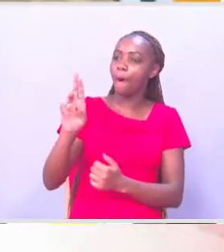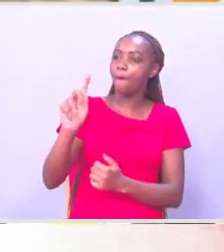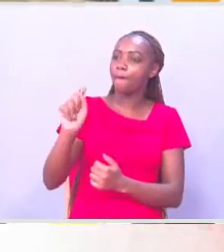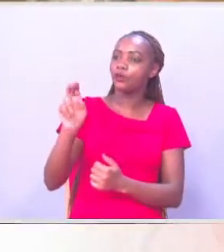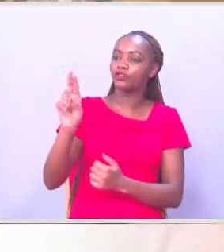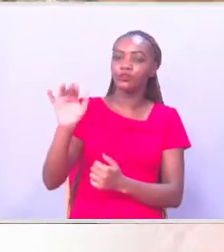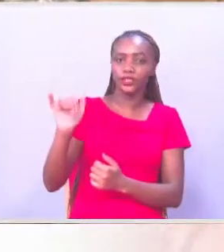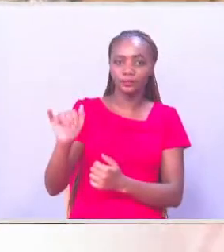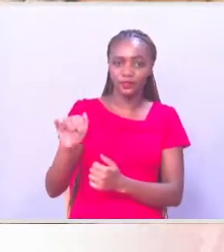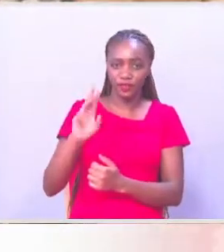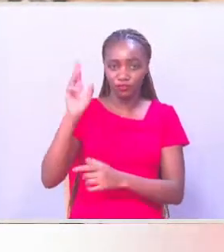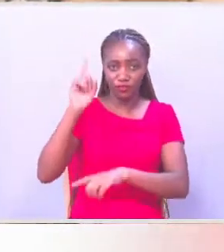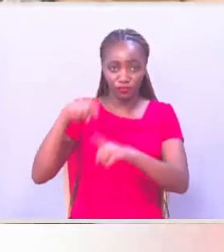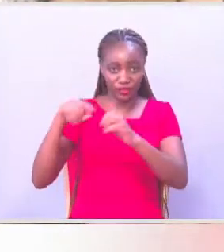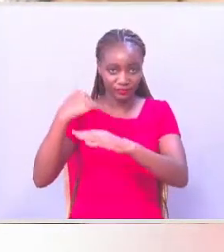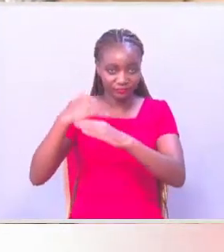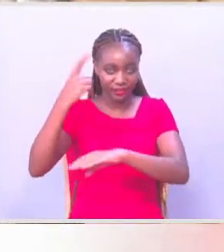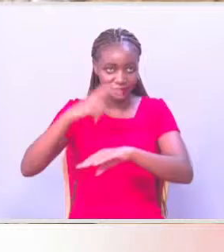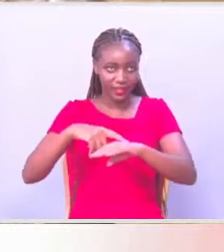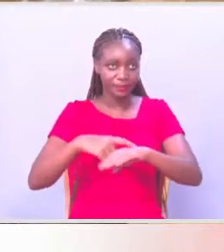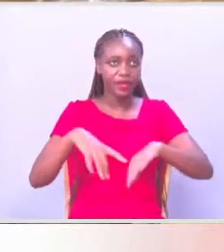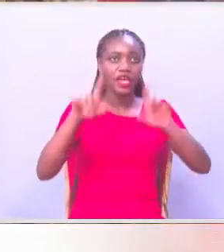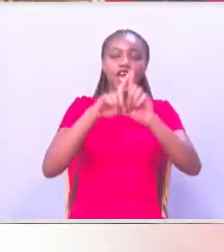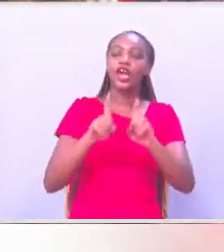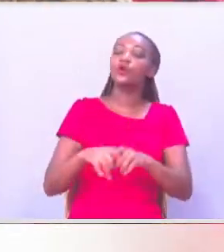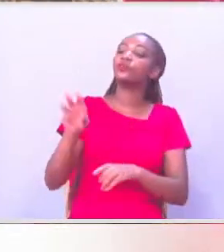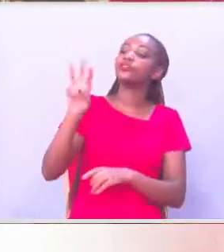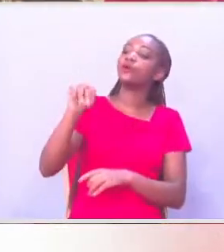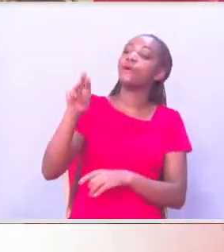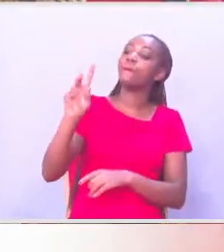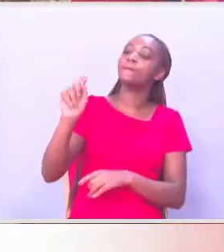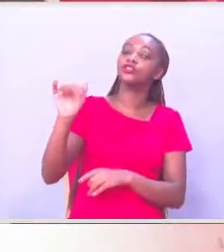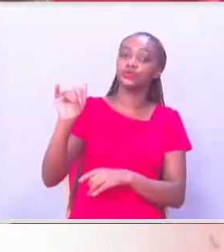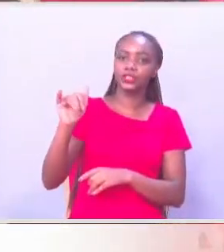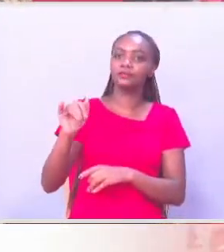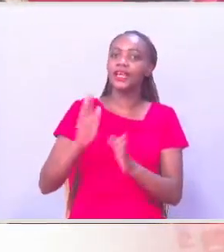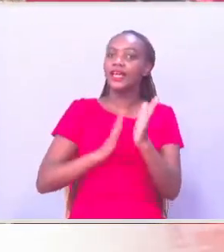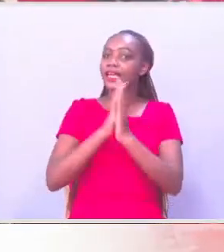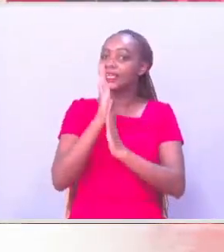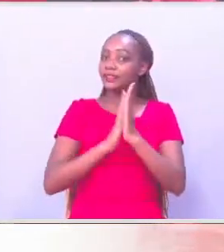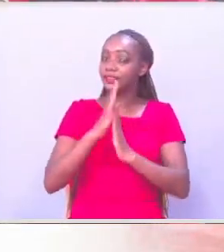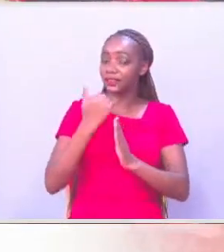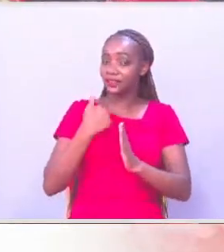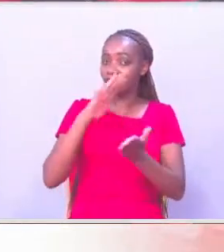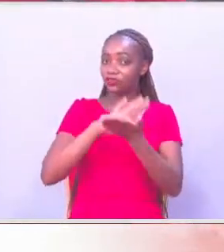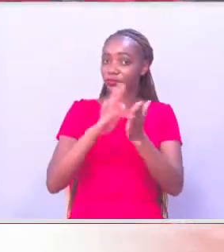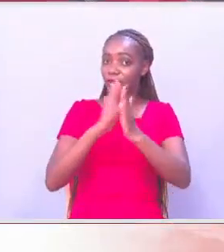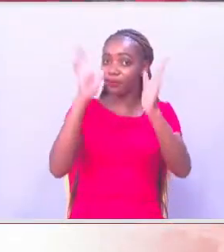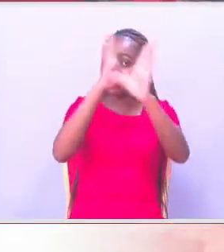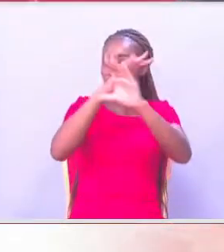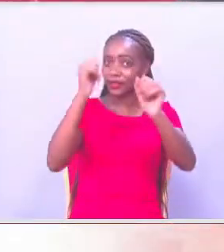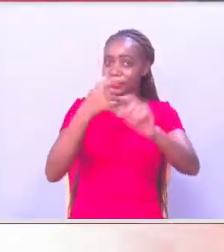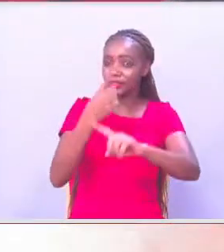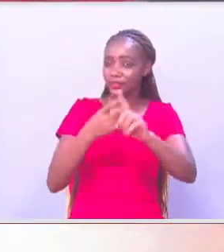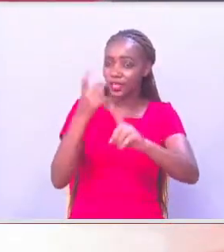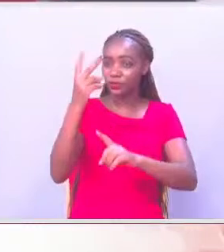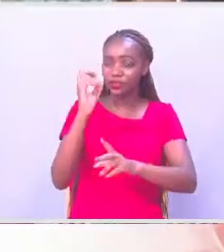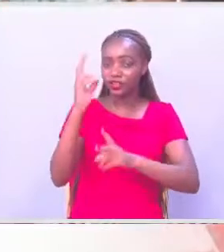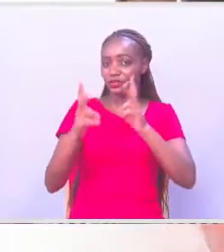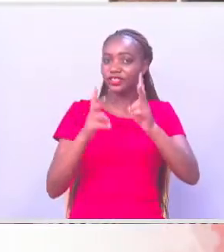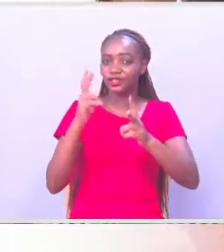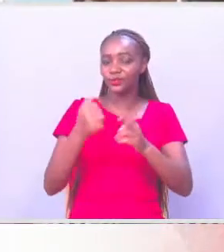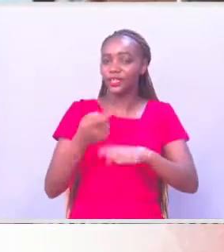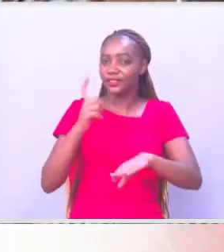to DP. Muturi is among political leaders who are eyeing the presidency, seeking to succeed President Uhuru Kenyatta when he retires next